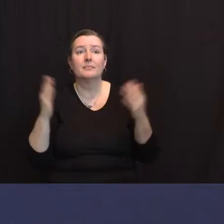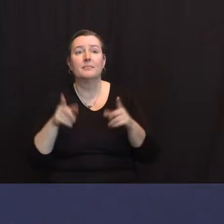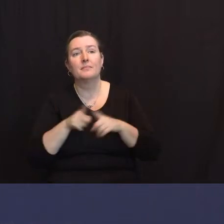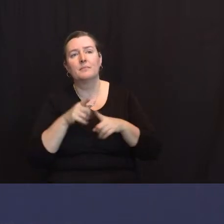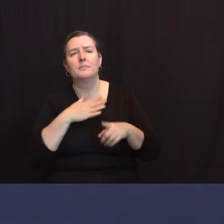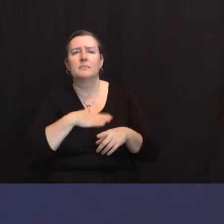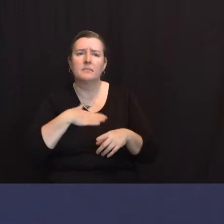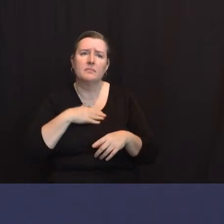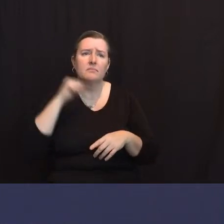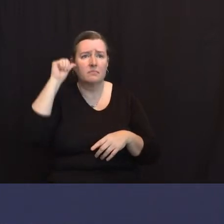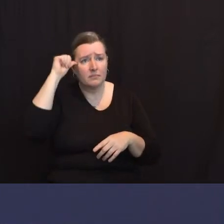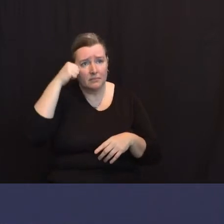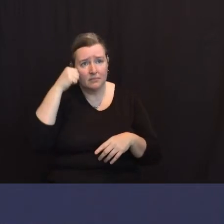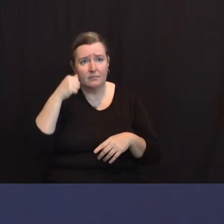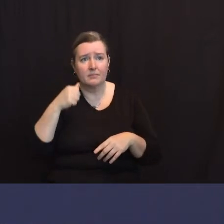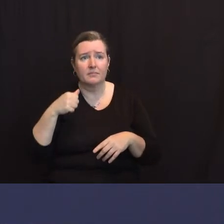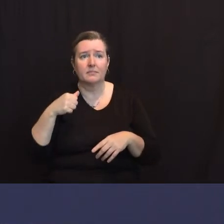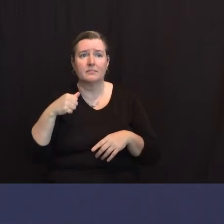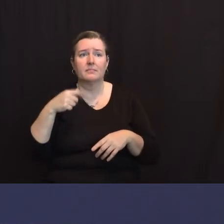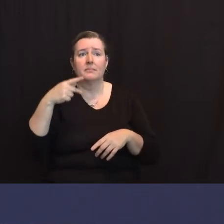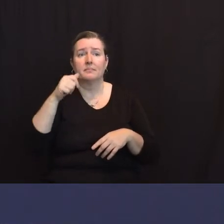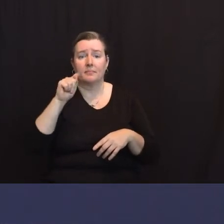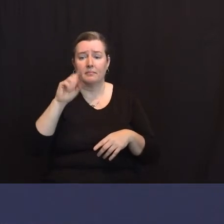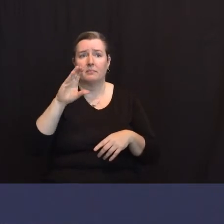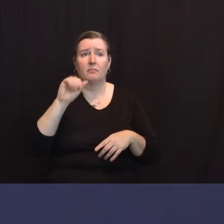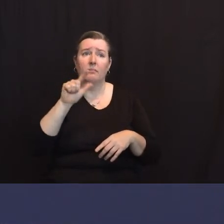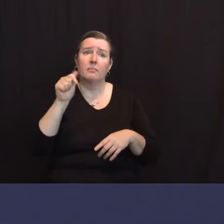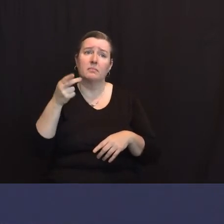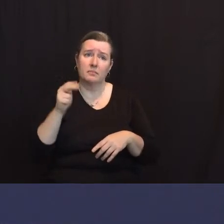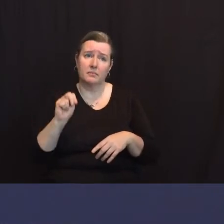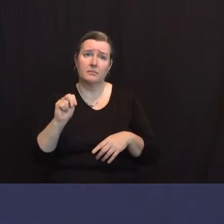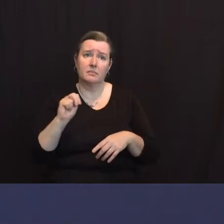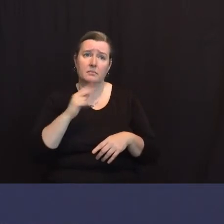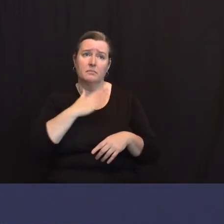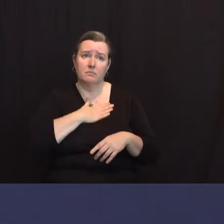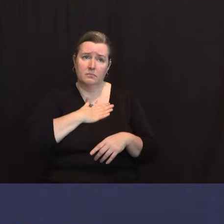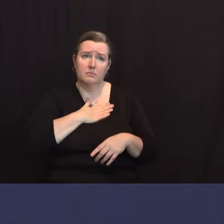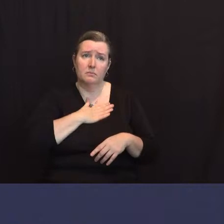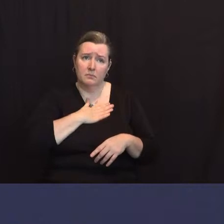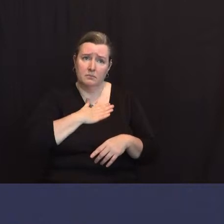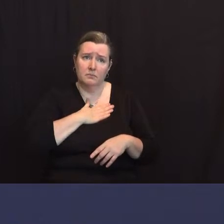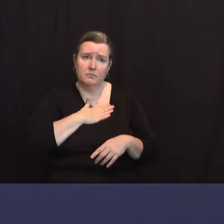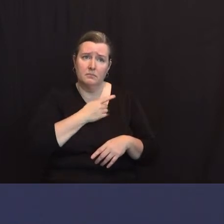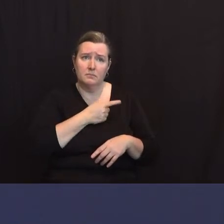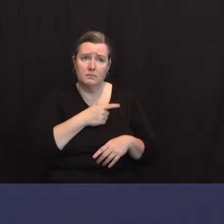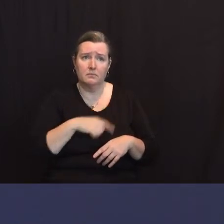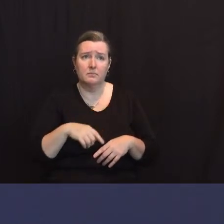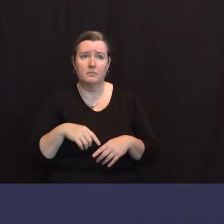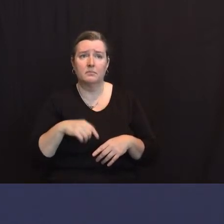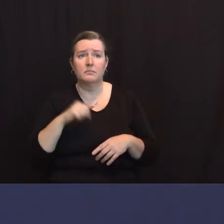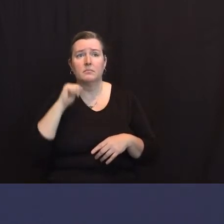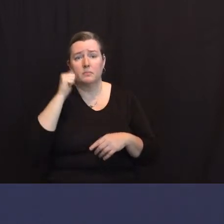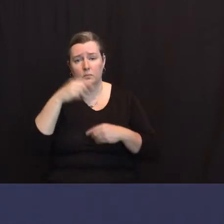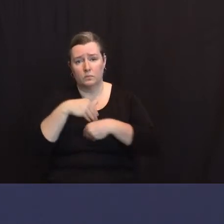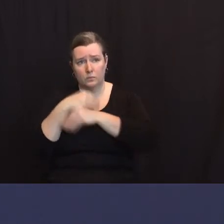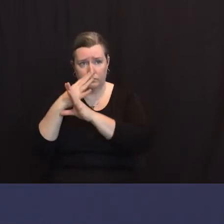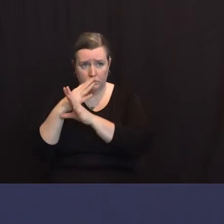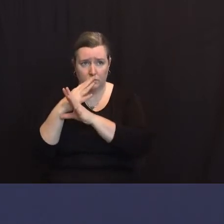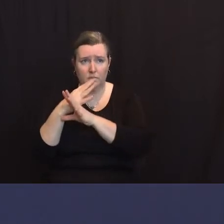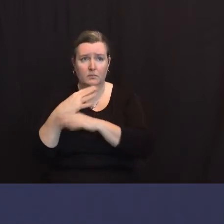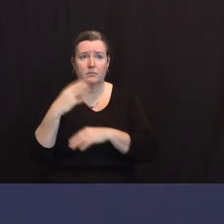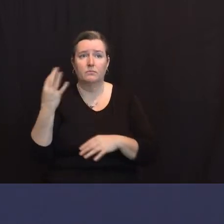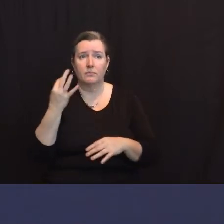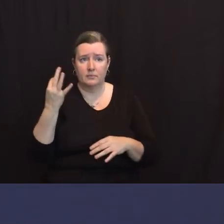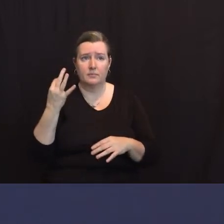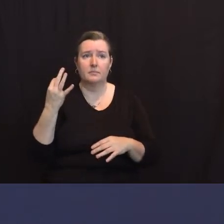prayers. Again, logistically, virtual tomorrow, on the road on Friday, and then